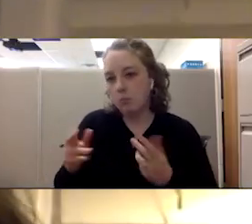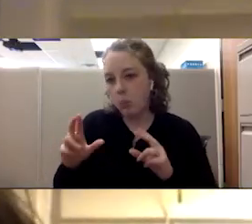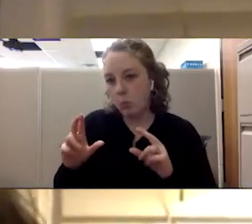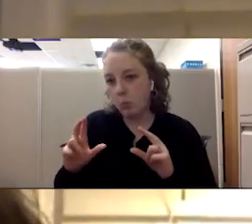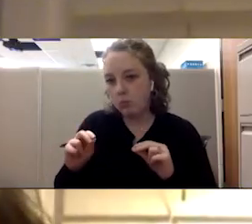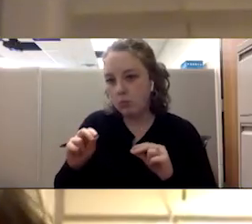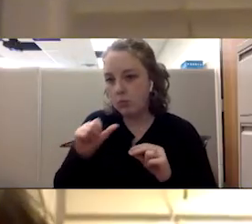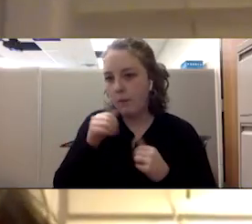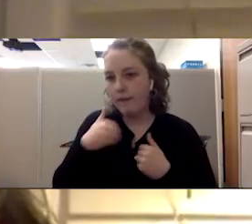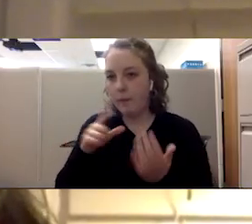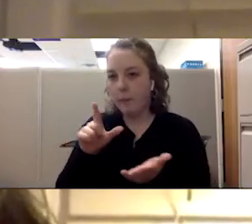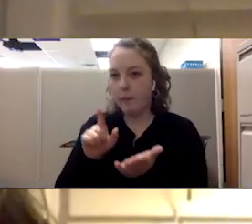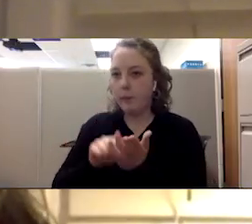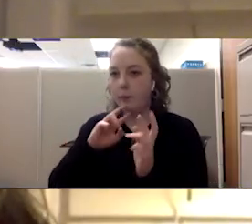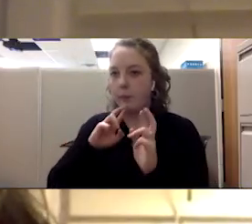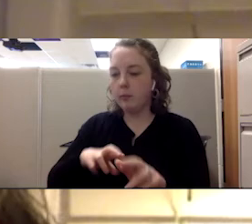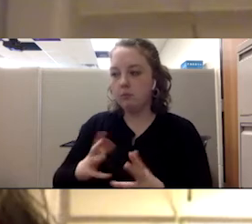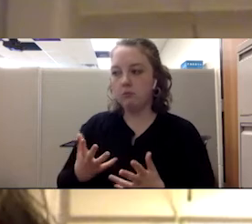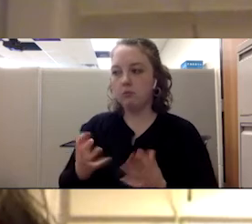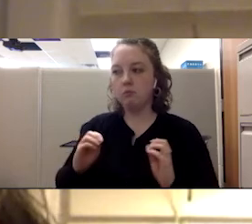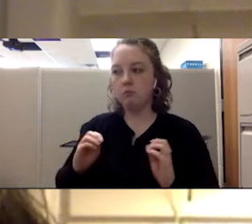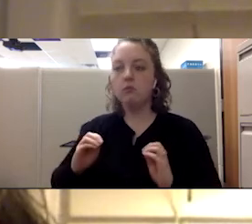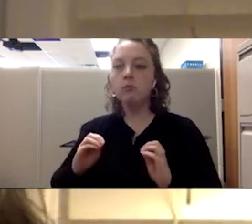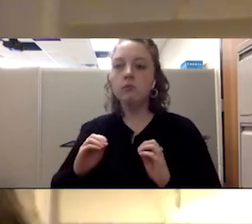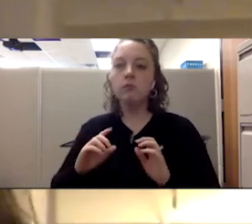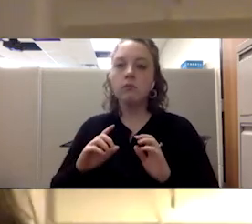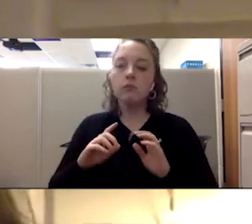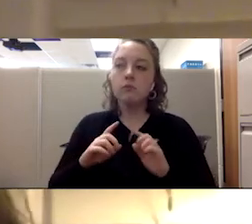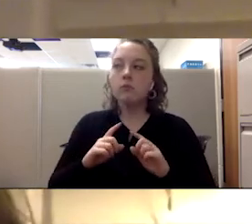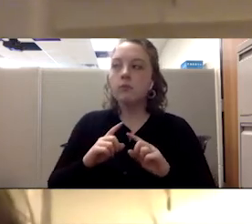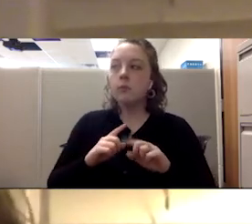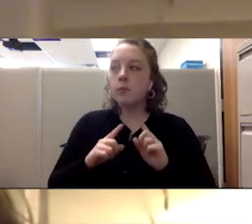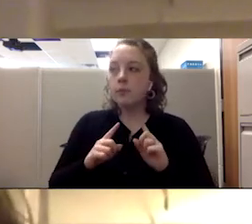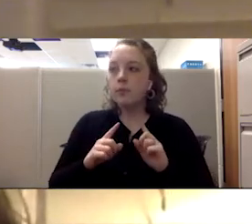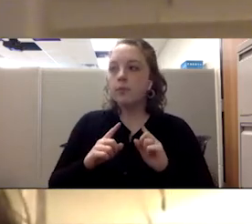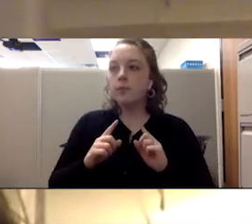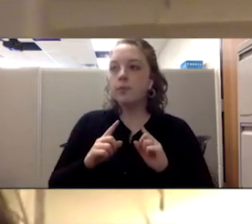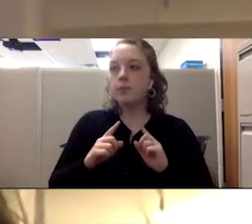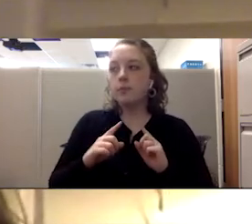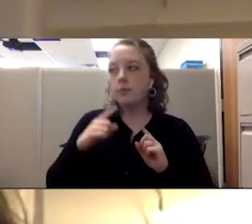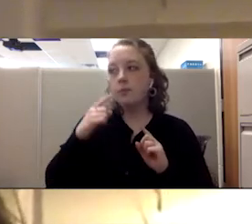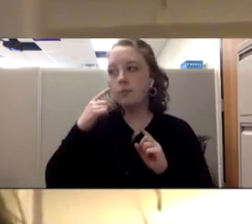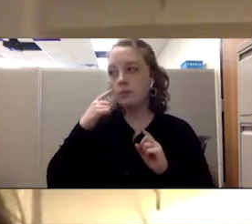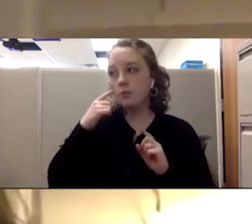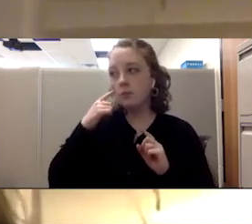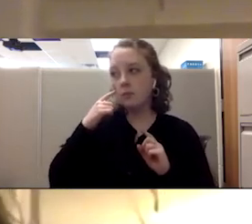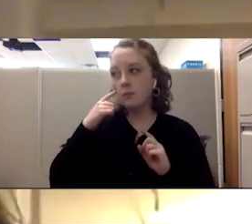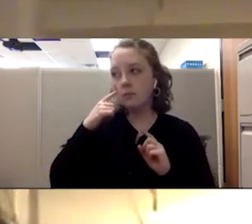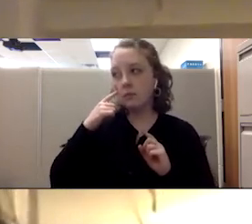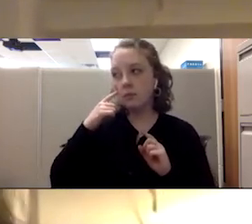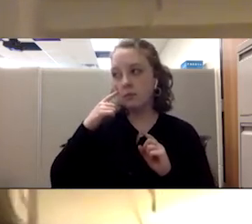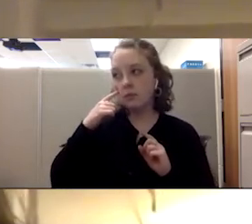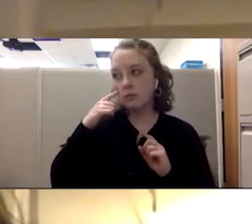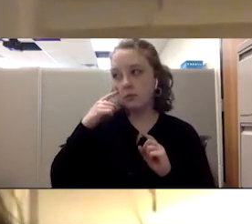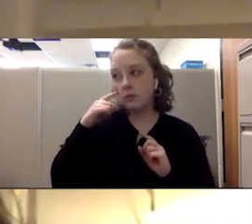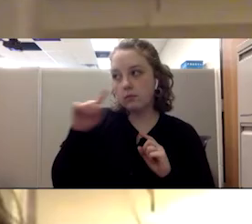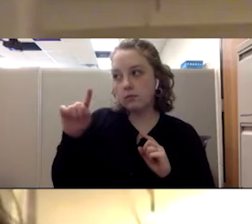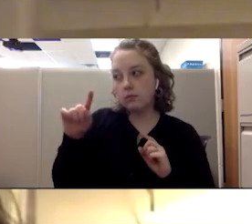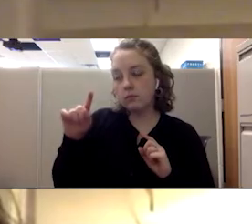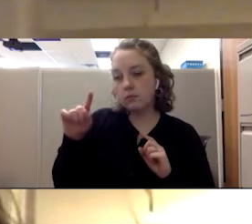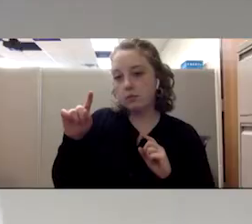have a printed report. It's just the. Okay. I mean, for our church